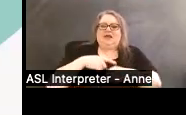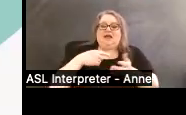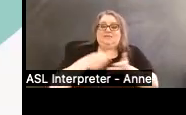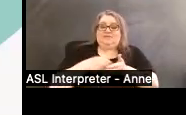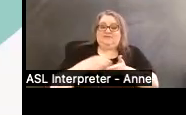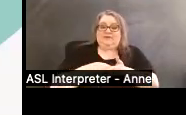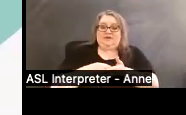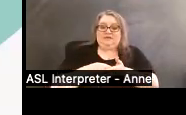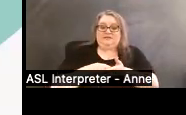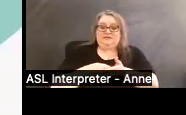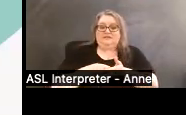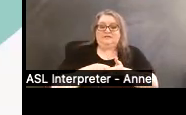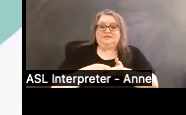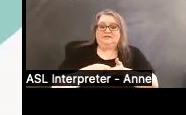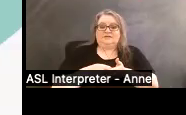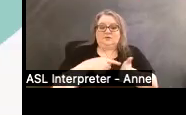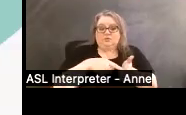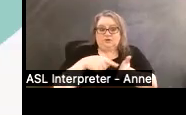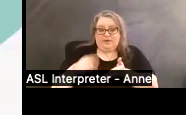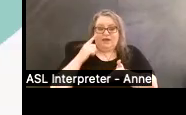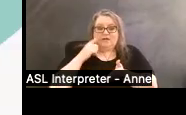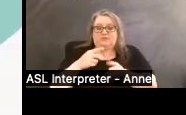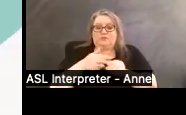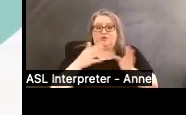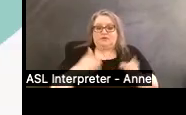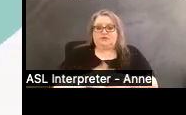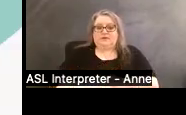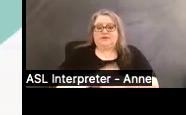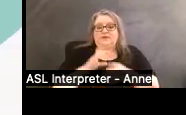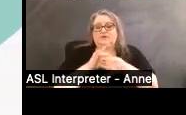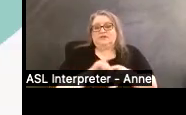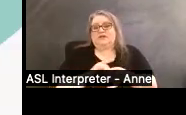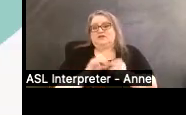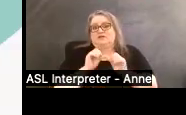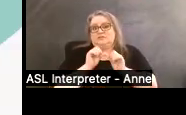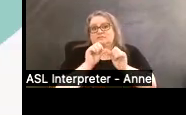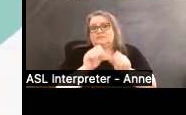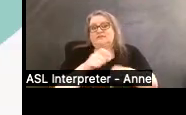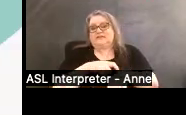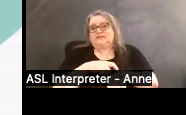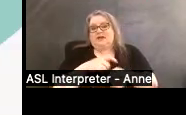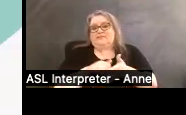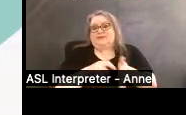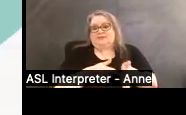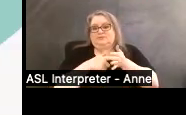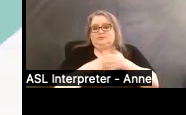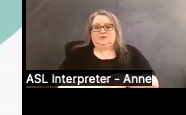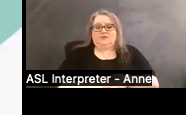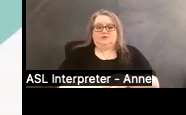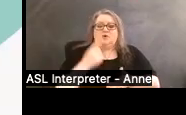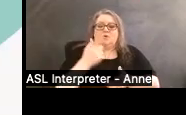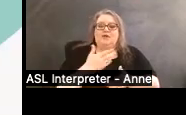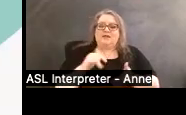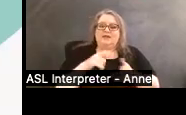the number of times that funds were paid out to participants in relation to the length of time that it took. So one of the things that I had shared earlier